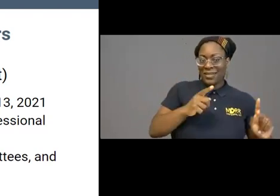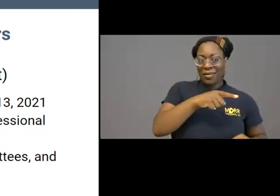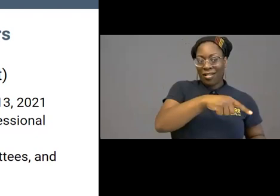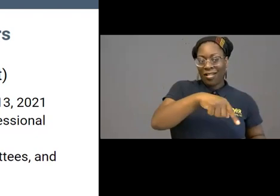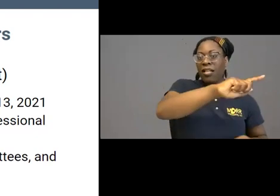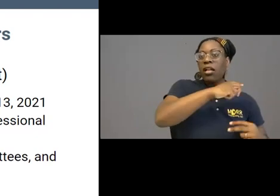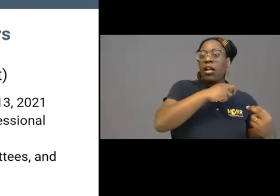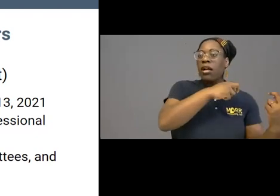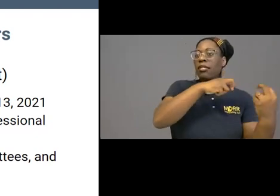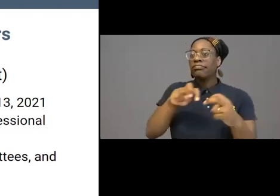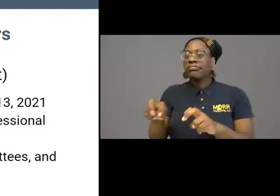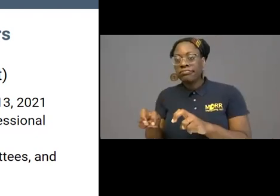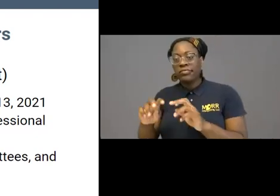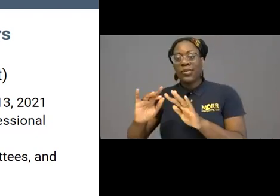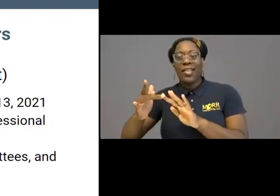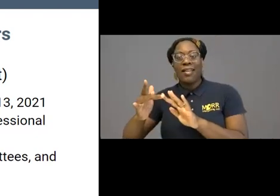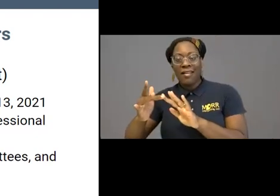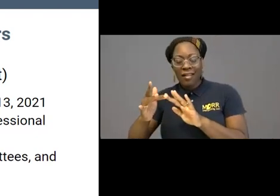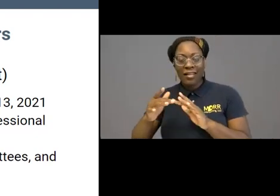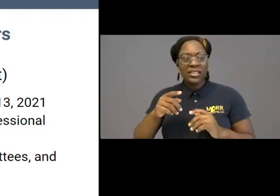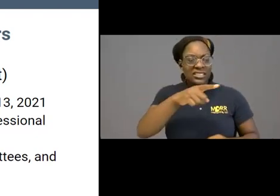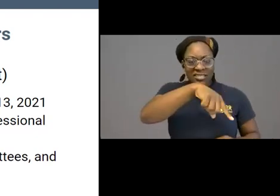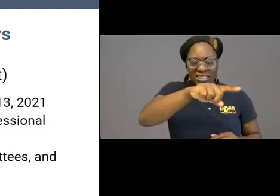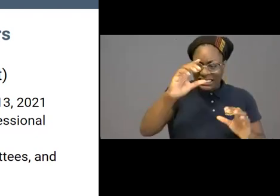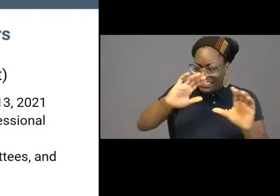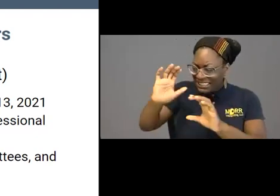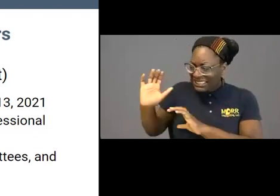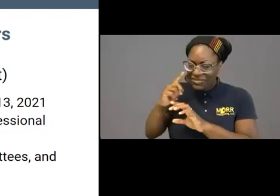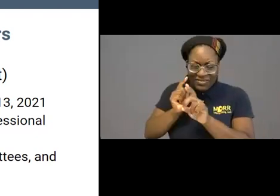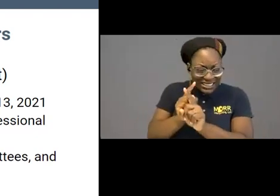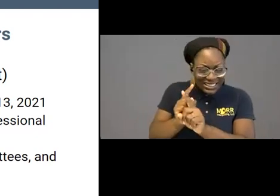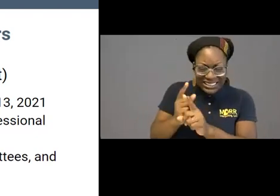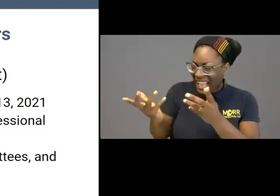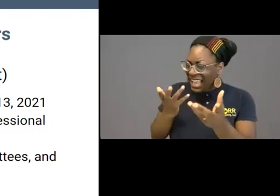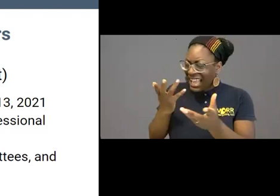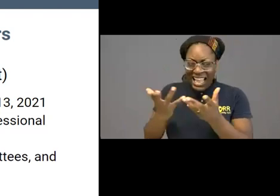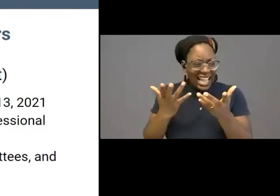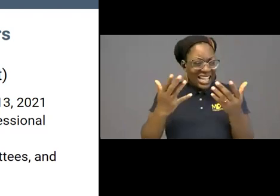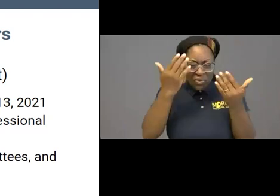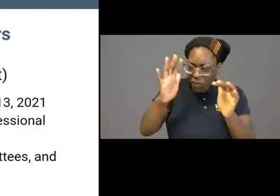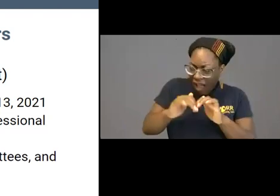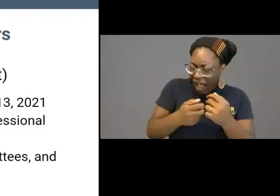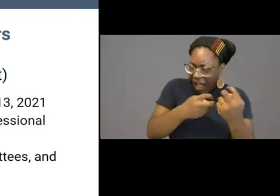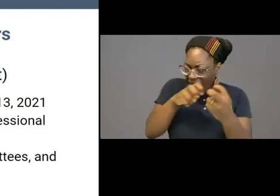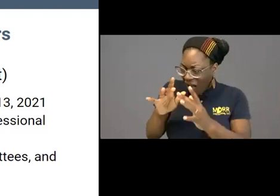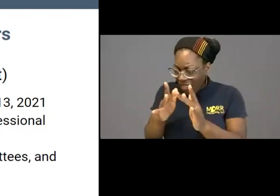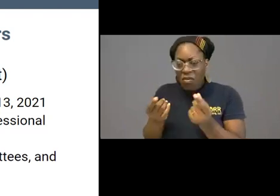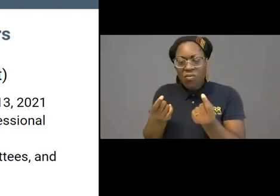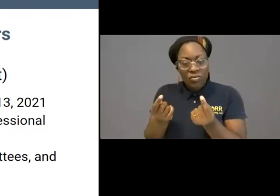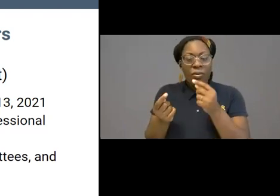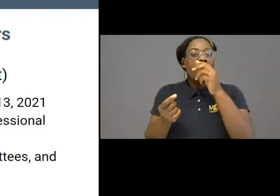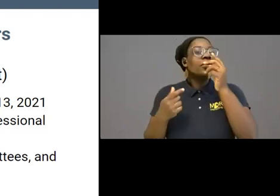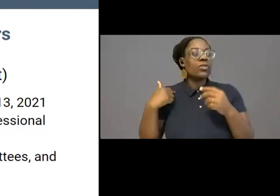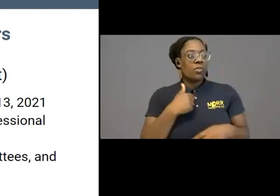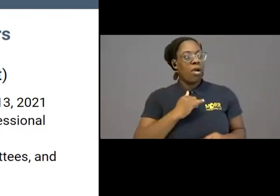mentoring. So we decided to transition into a professional association so we could better support people in our field moving